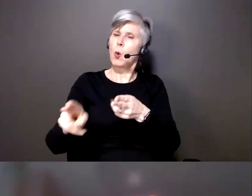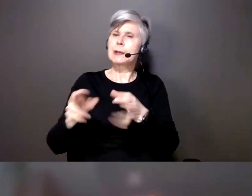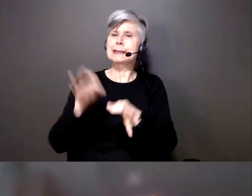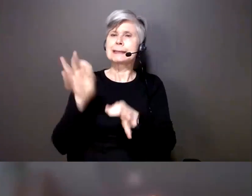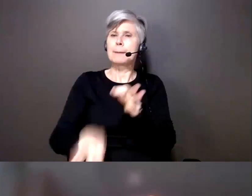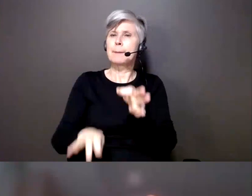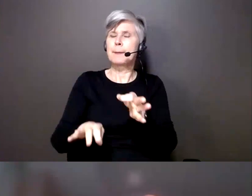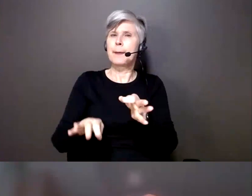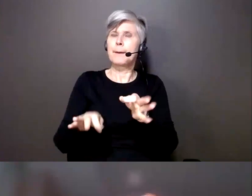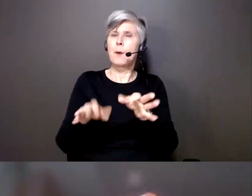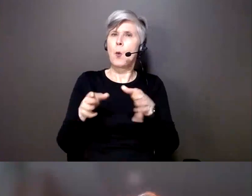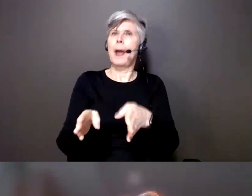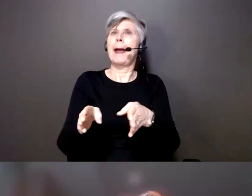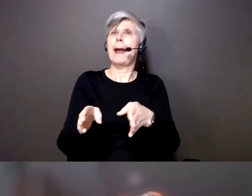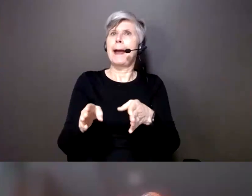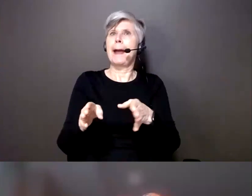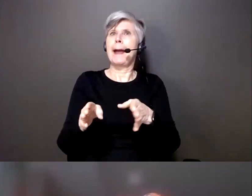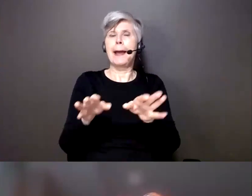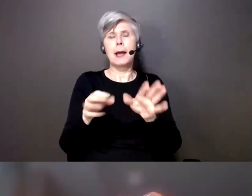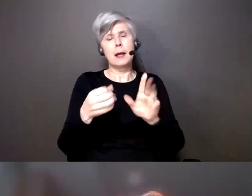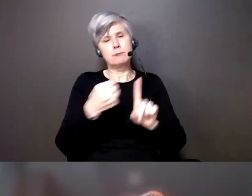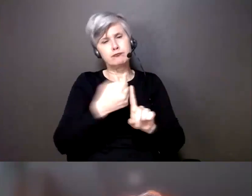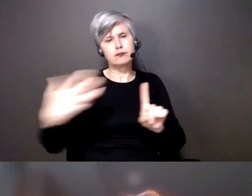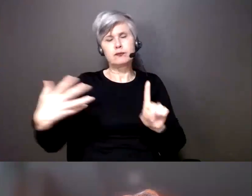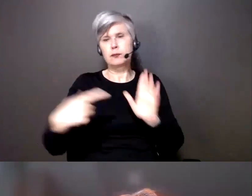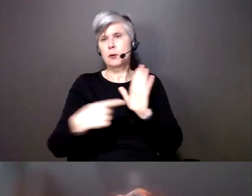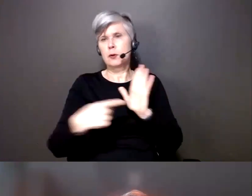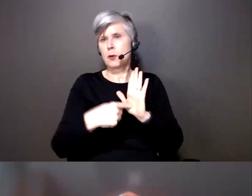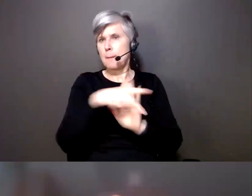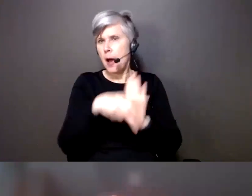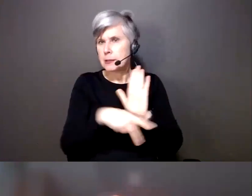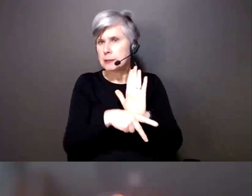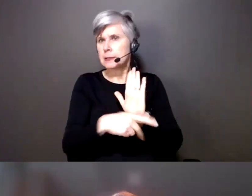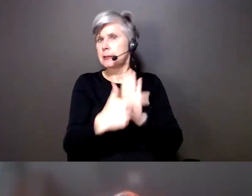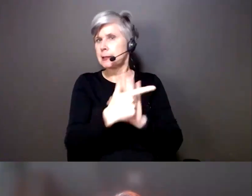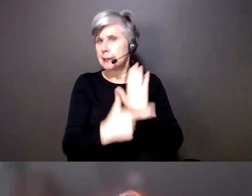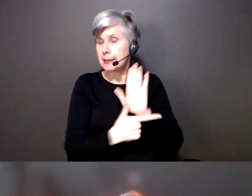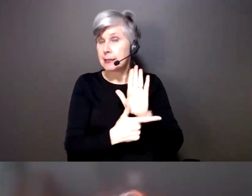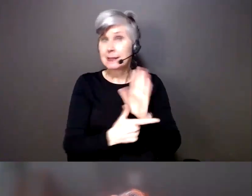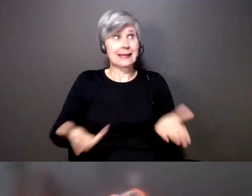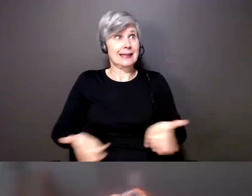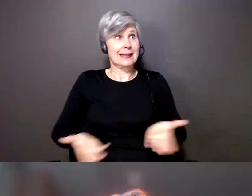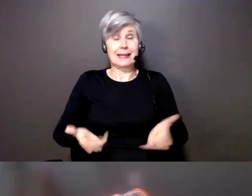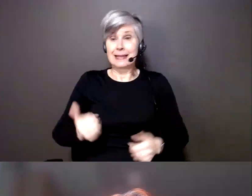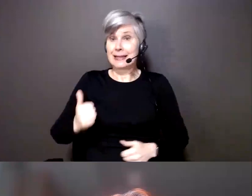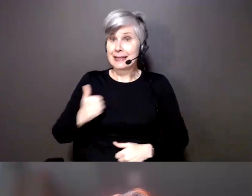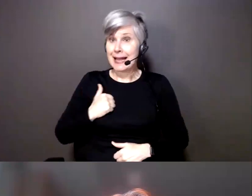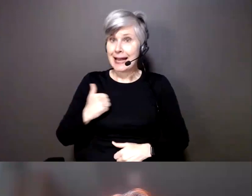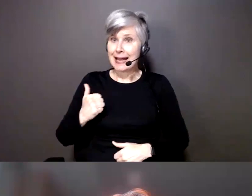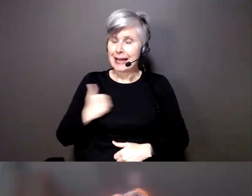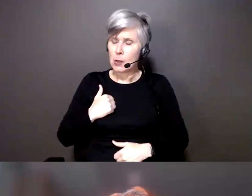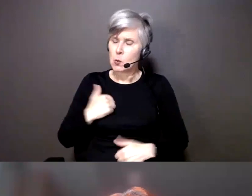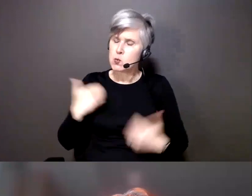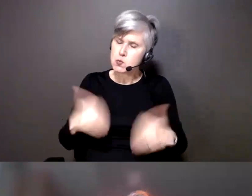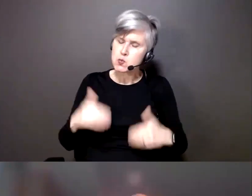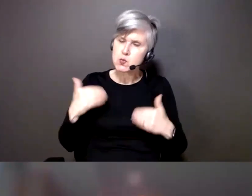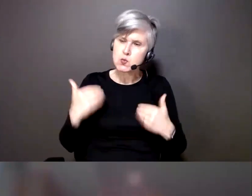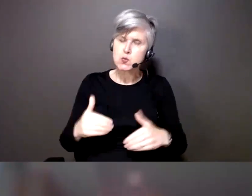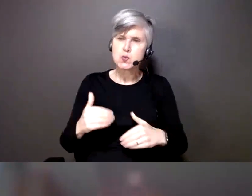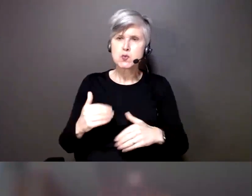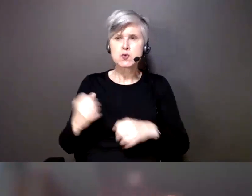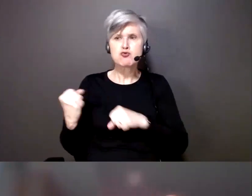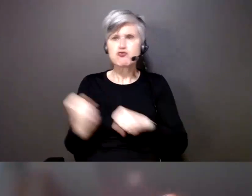policies express. So in Canada, we have a strong human rights and employment equity legal framework.